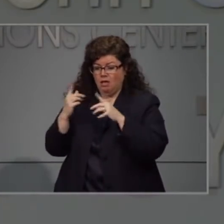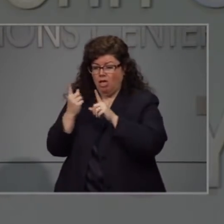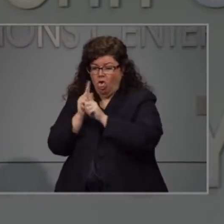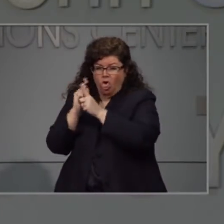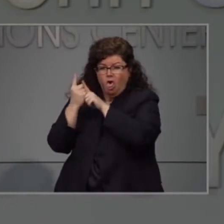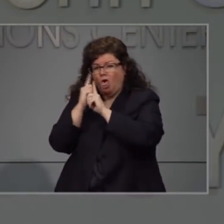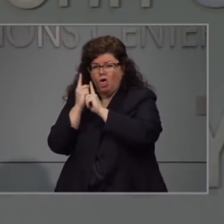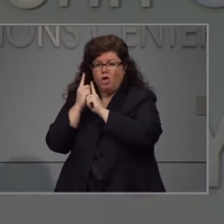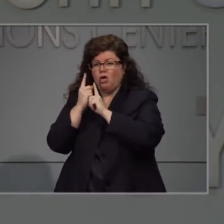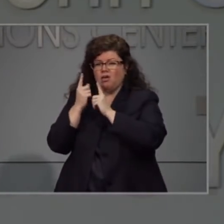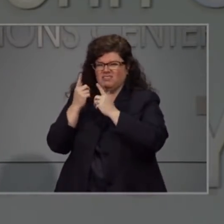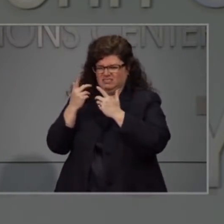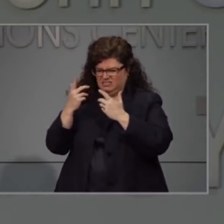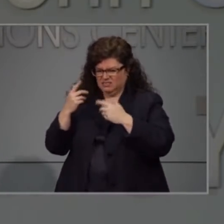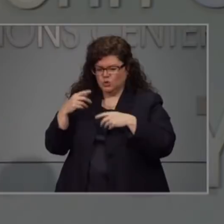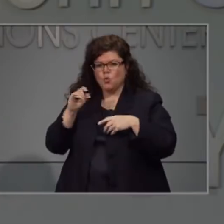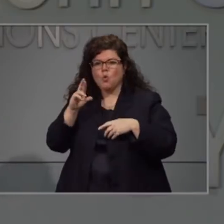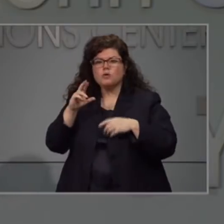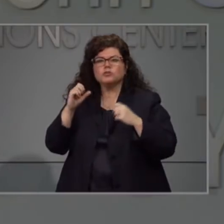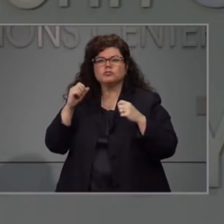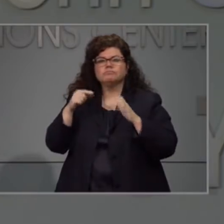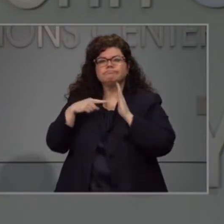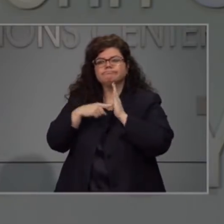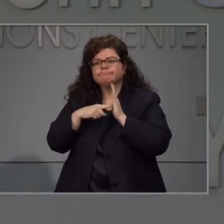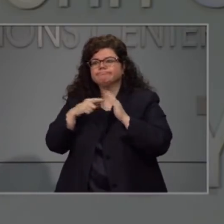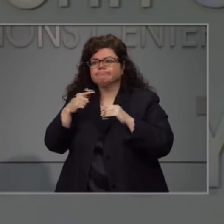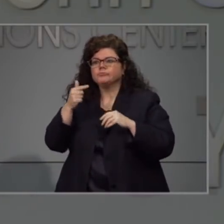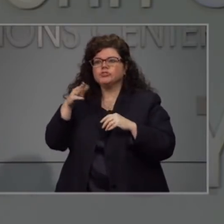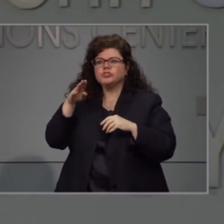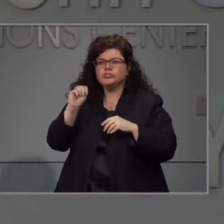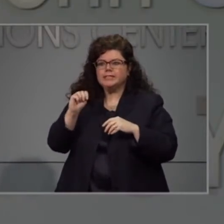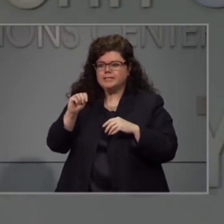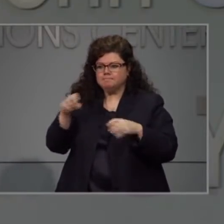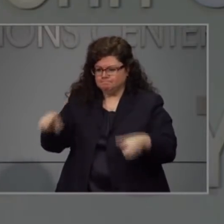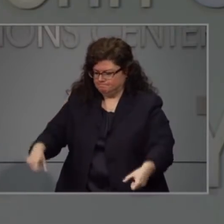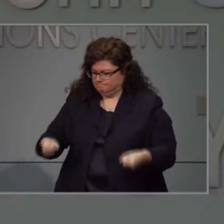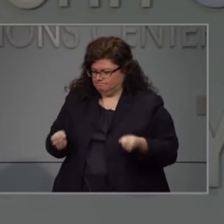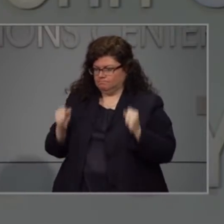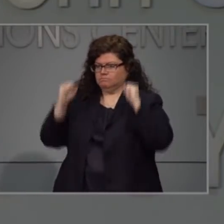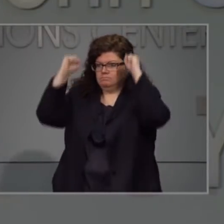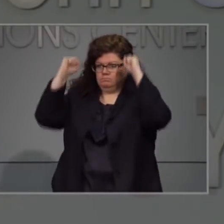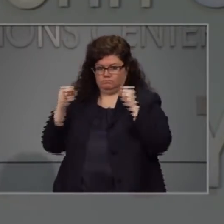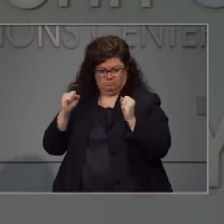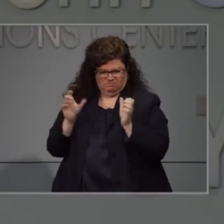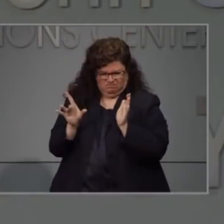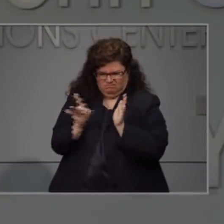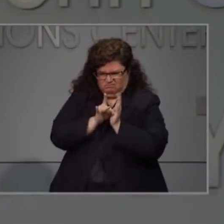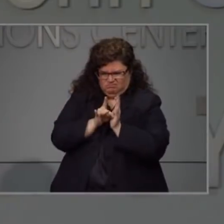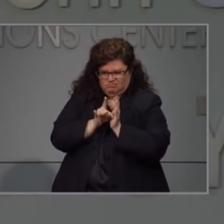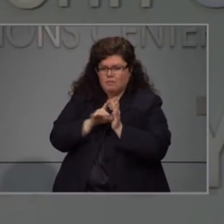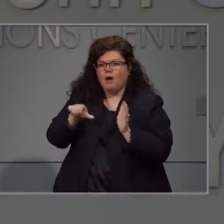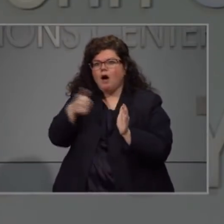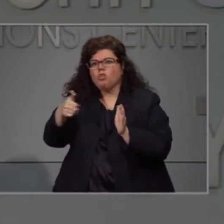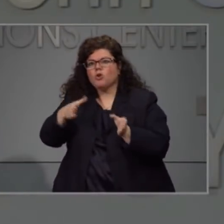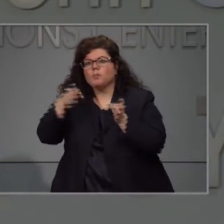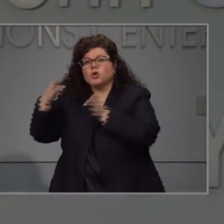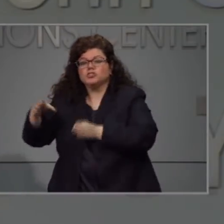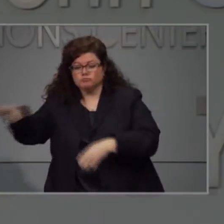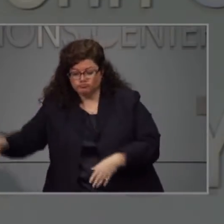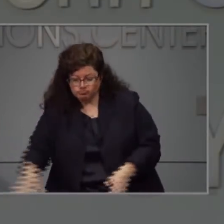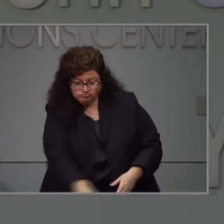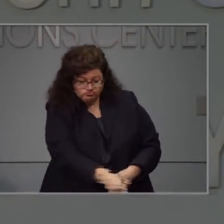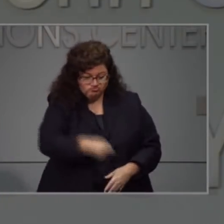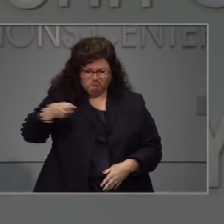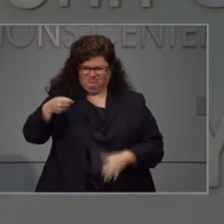and touching items, that spread of the virus can likely occur. So we're making